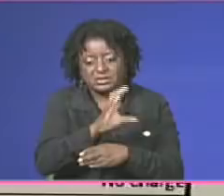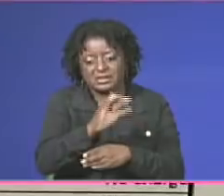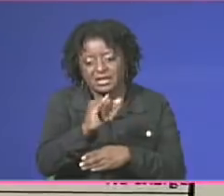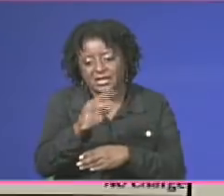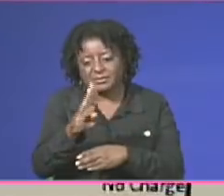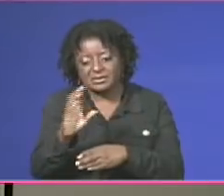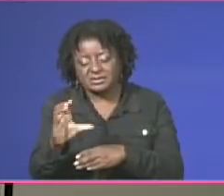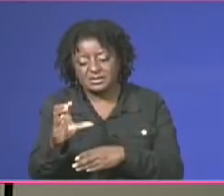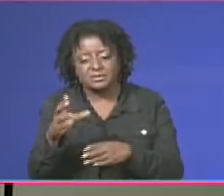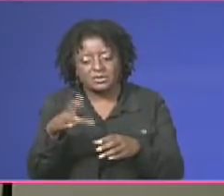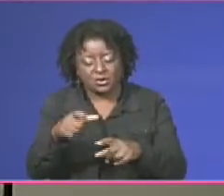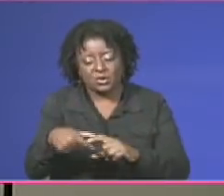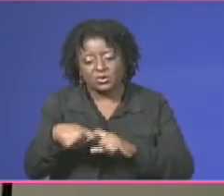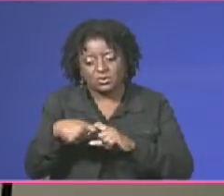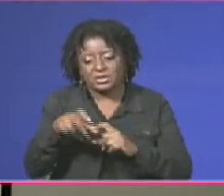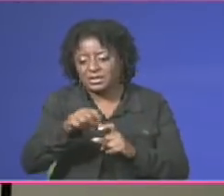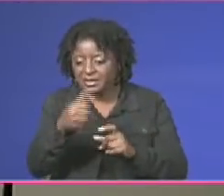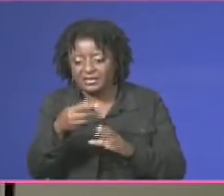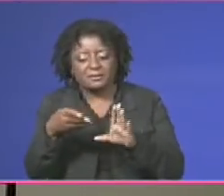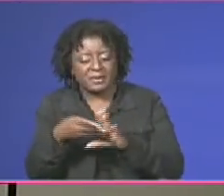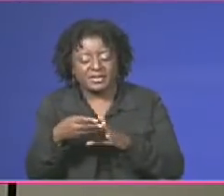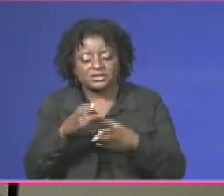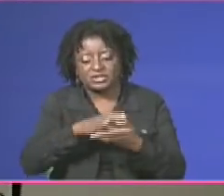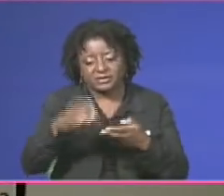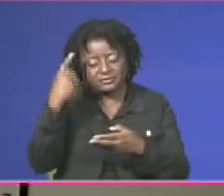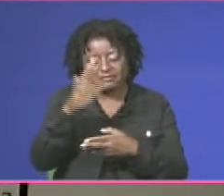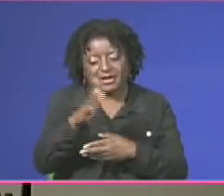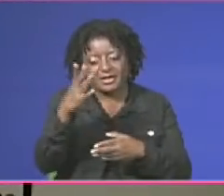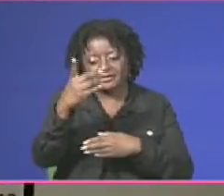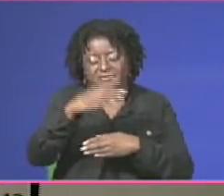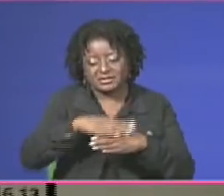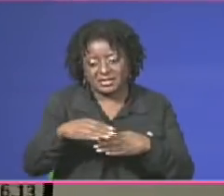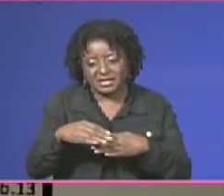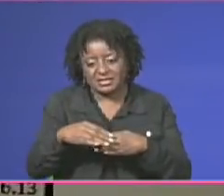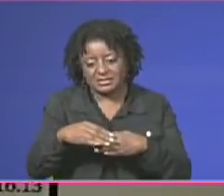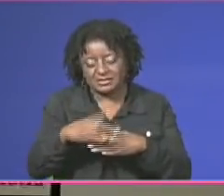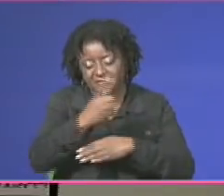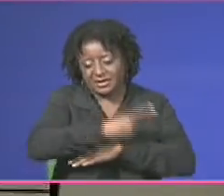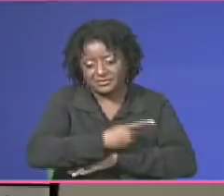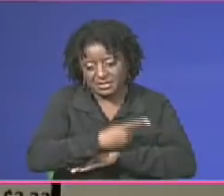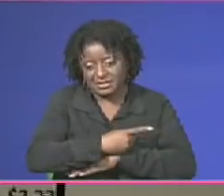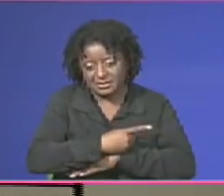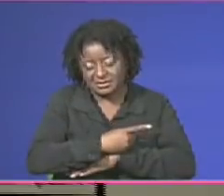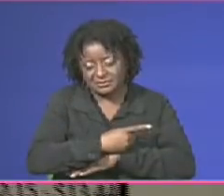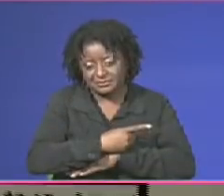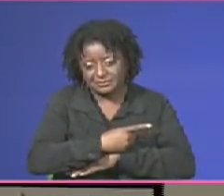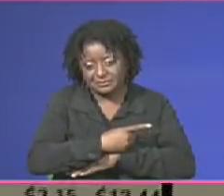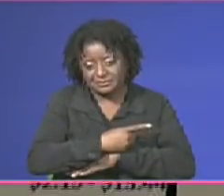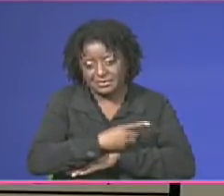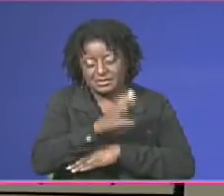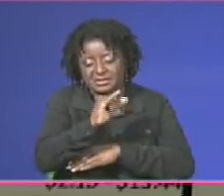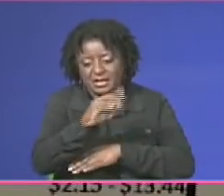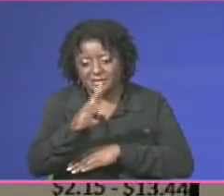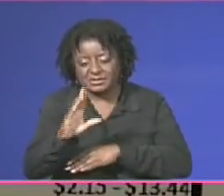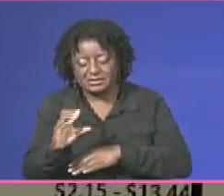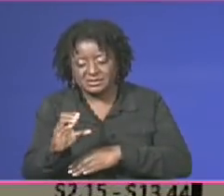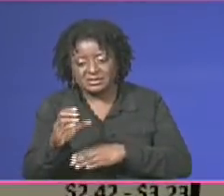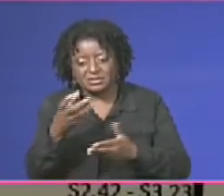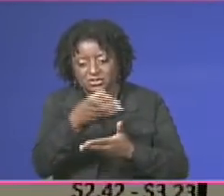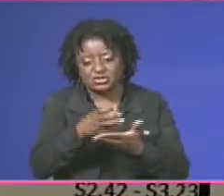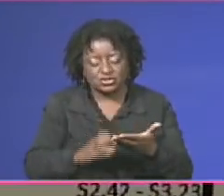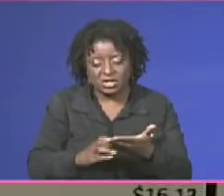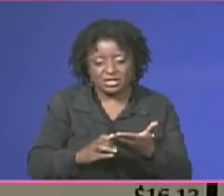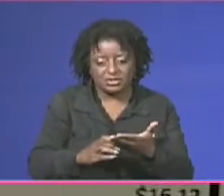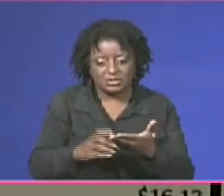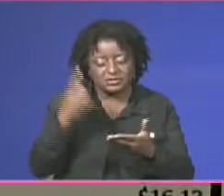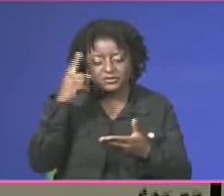days. Scotiabank Canada charges $5 Canadian to cash a check for non-customers. There are also minimal monthly